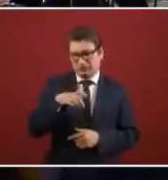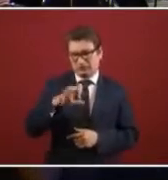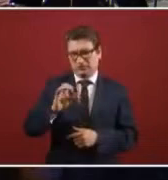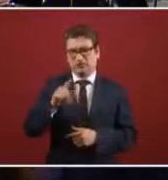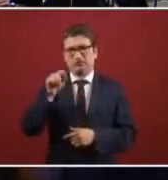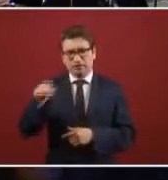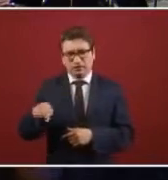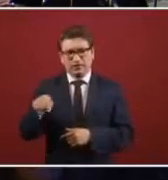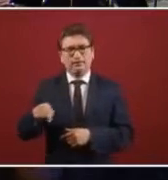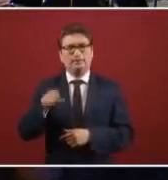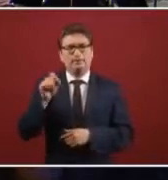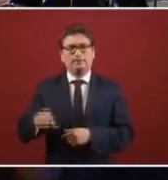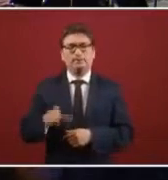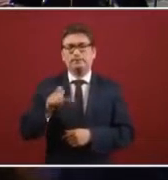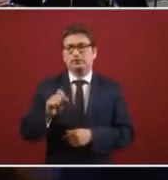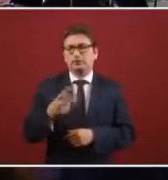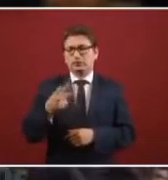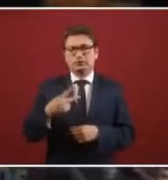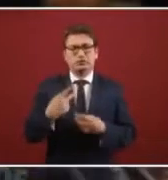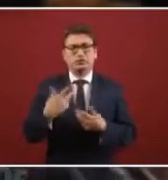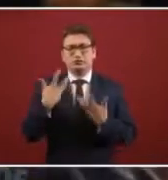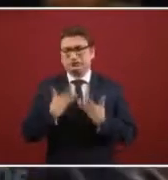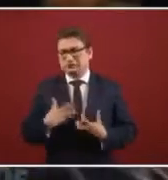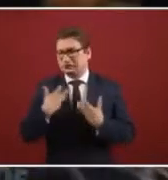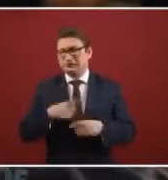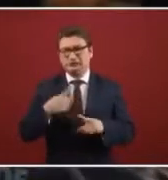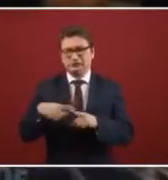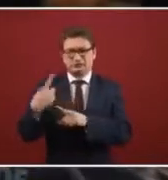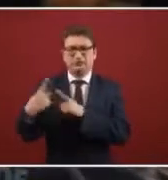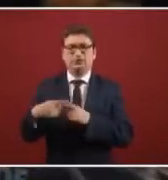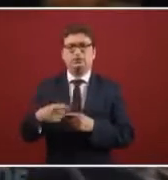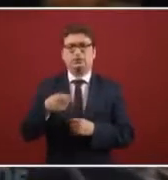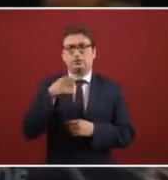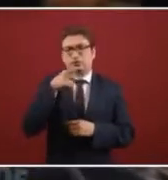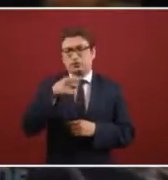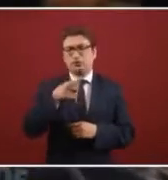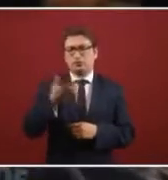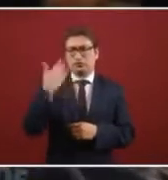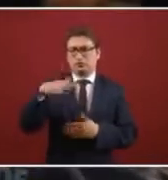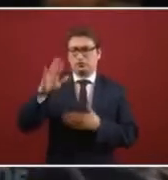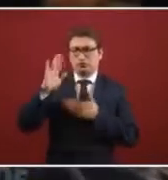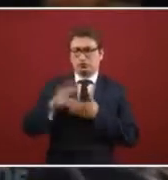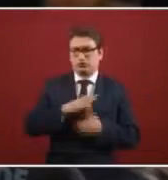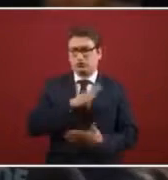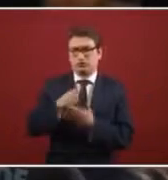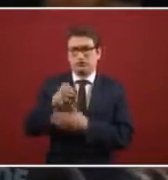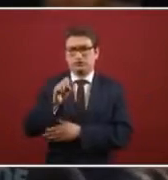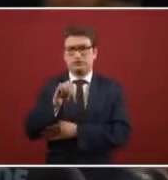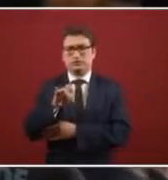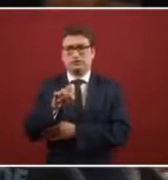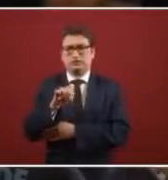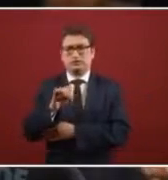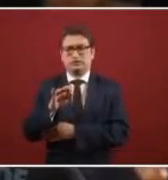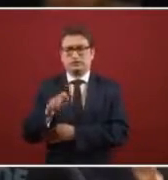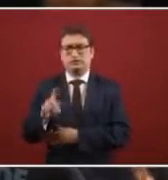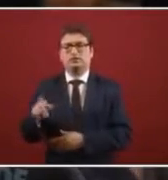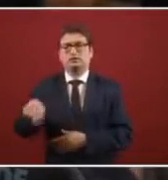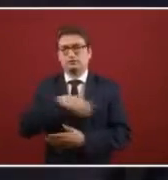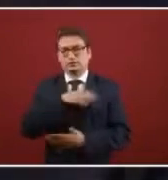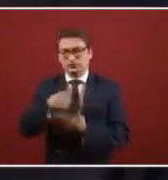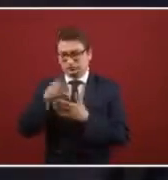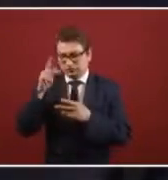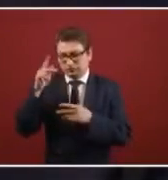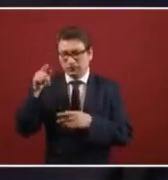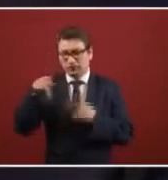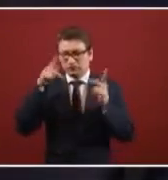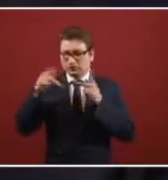ya lleva has más de been 22 making en more, este país. 22 Usted tragedies by prometió que iba a Grupo ir Mexico. gente de Semarnat a ver And there's esto. people También that es are trying to